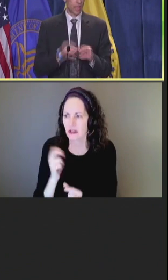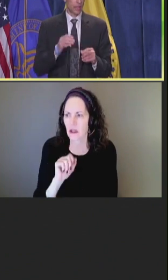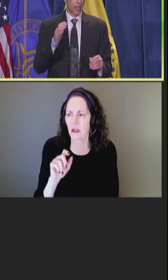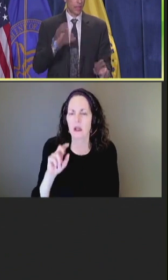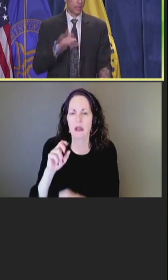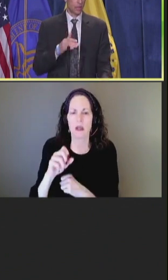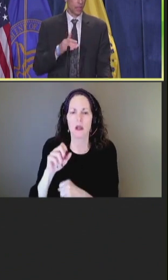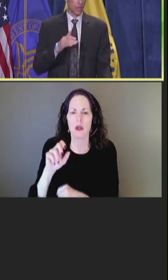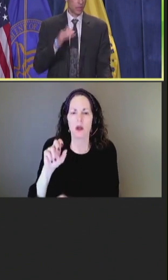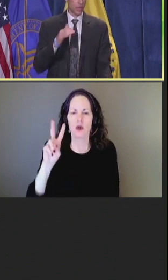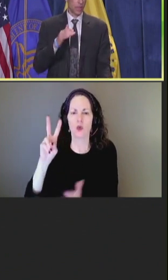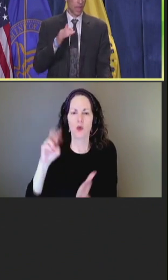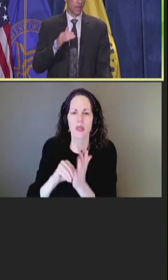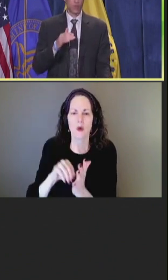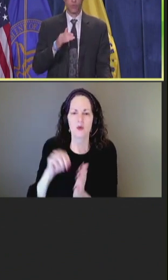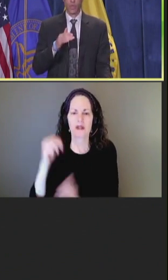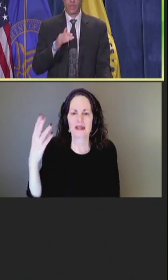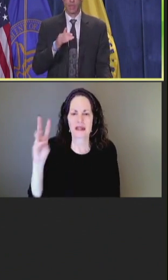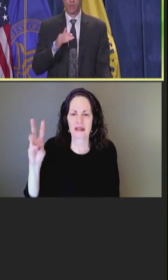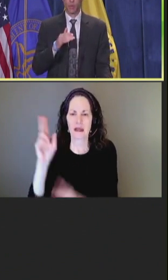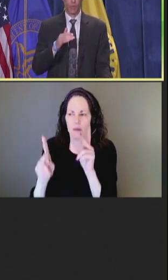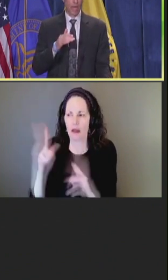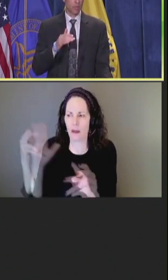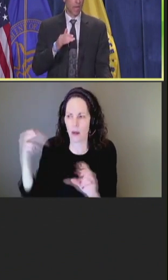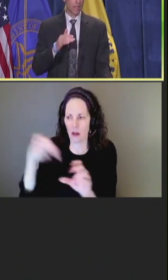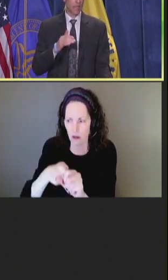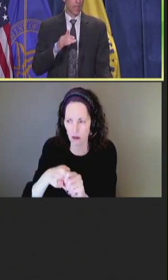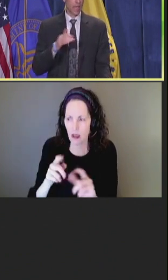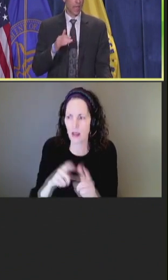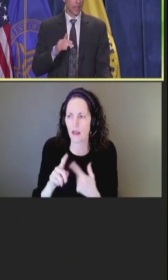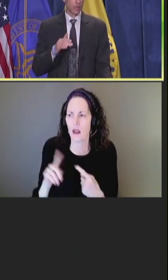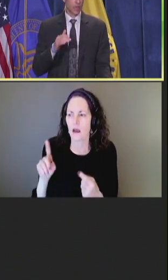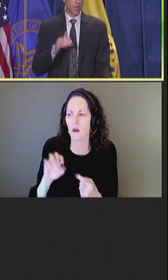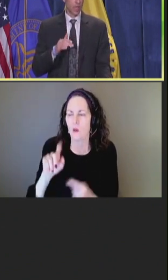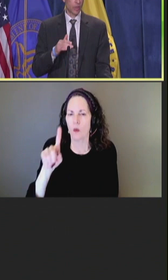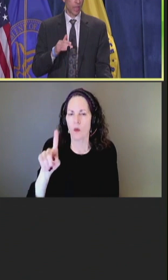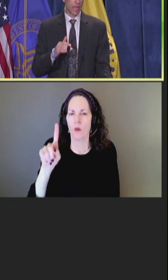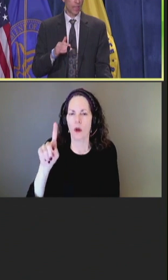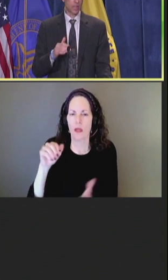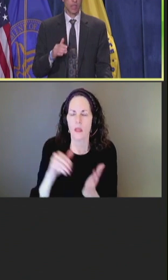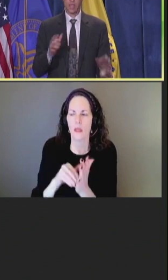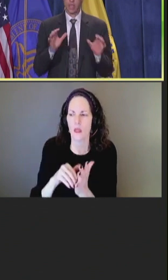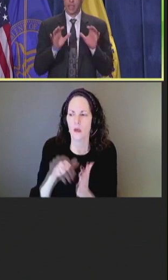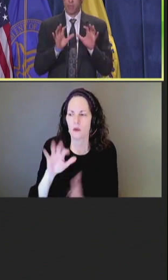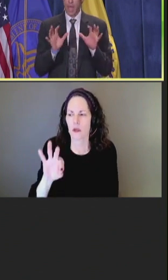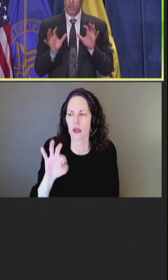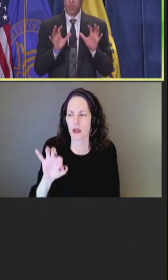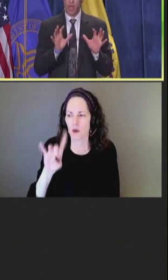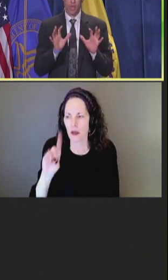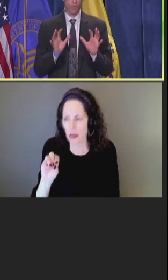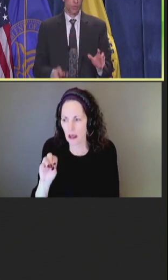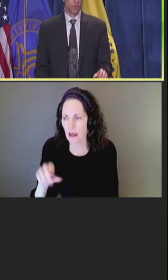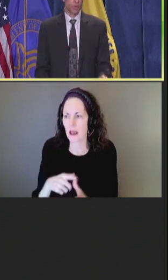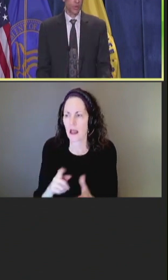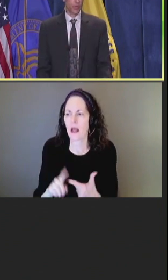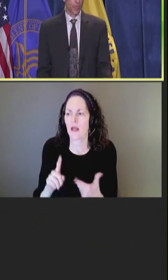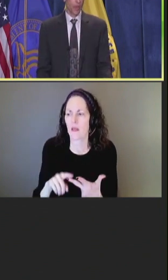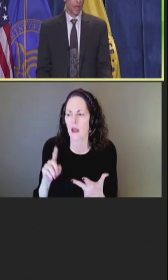study, and then ultimately 947 were randomized, and then you see 108 in that matched pair